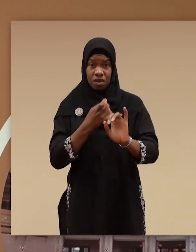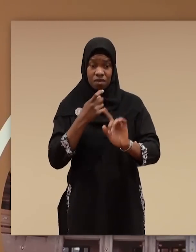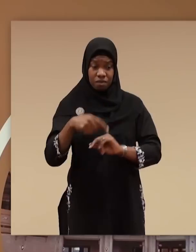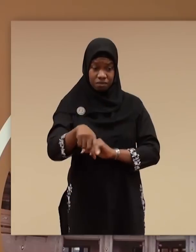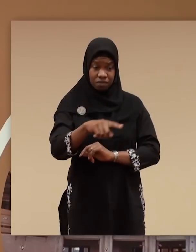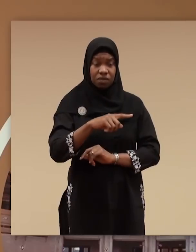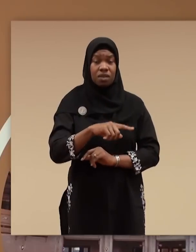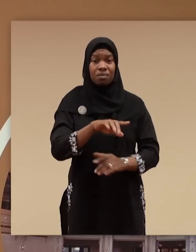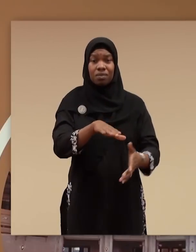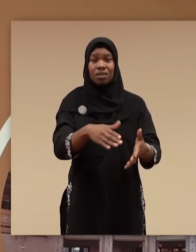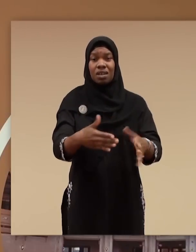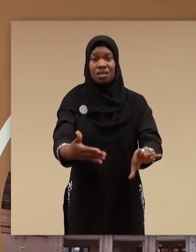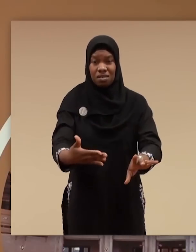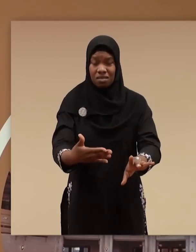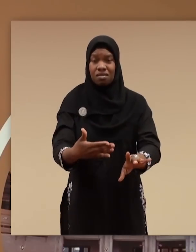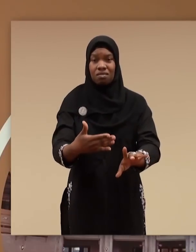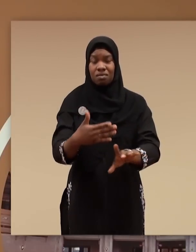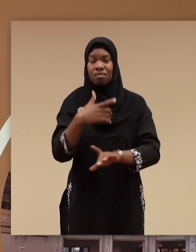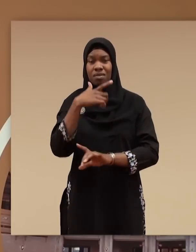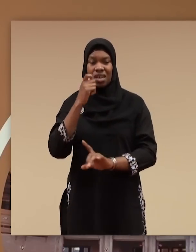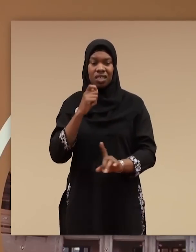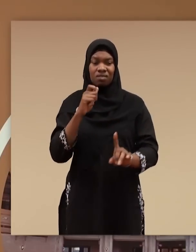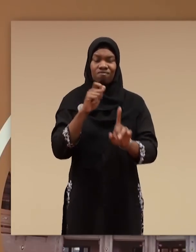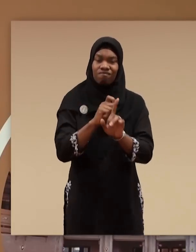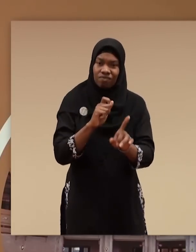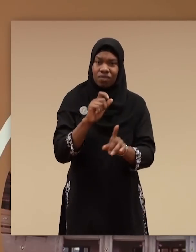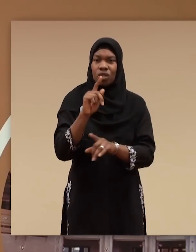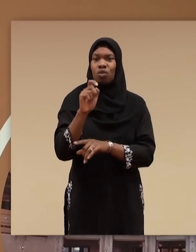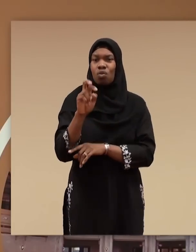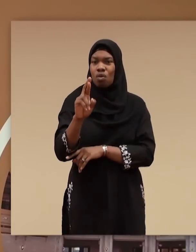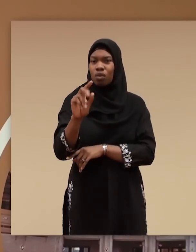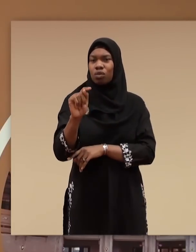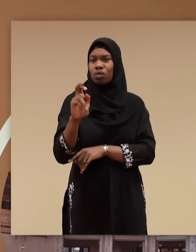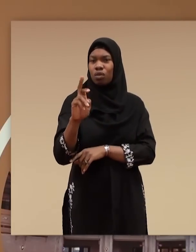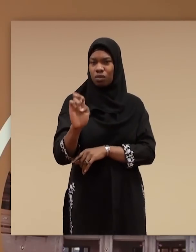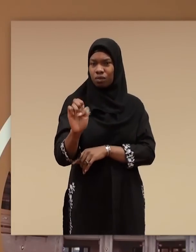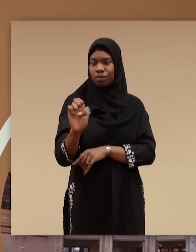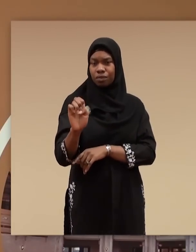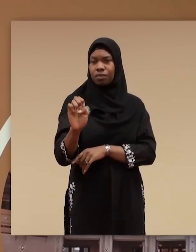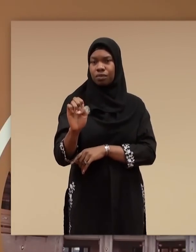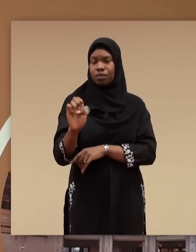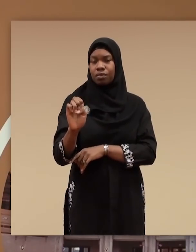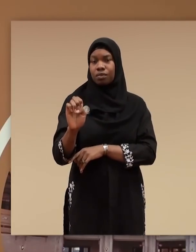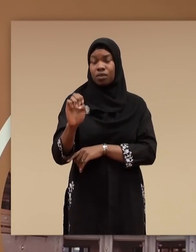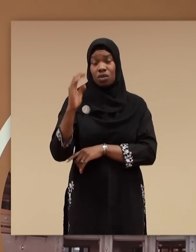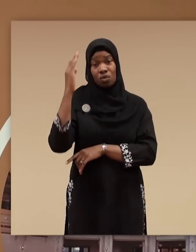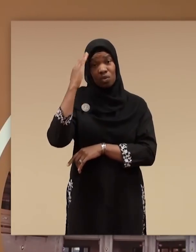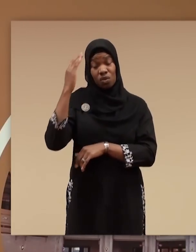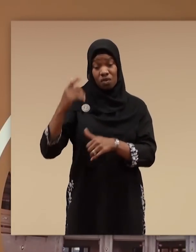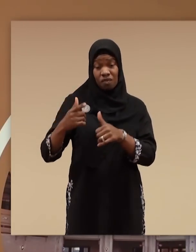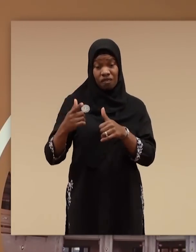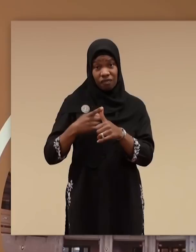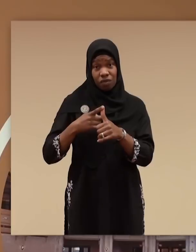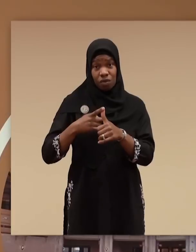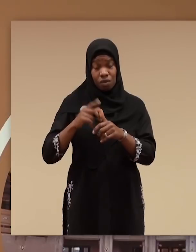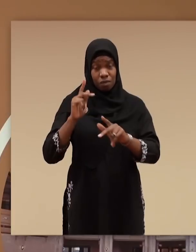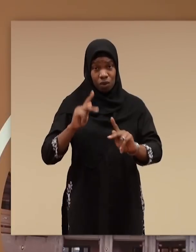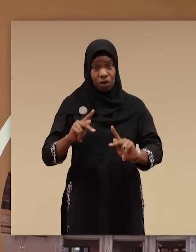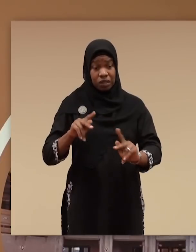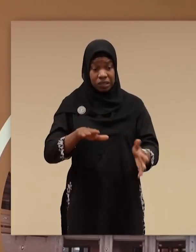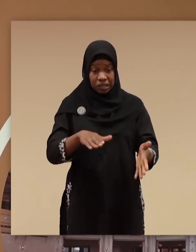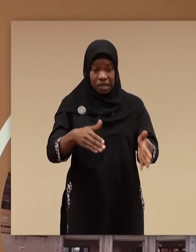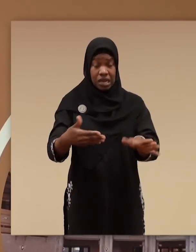week the first martyr in Islam, a servant with the name of Sumayya.